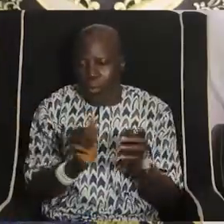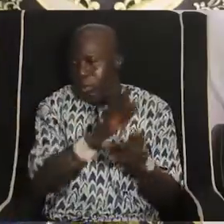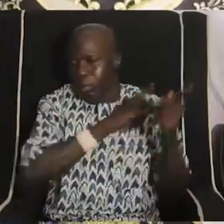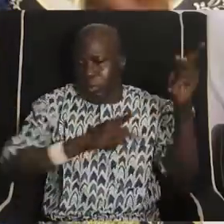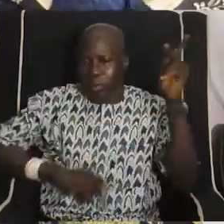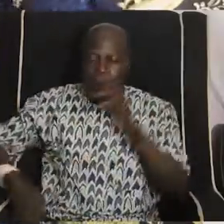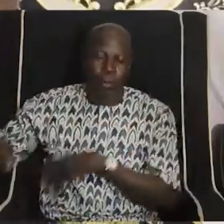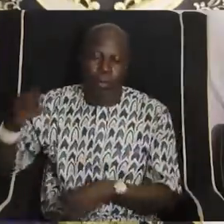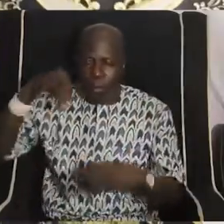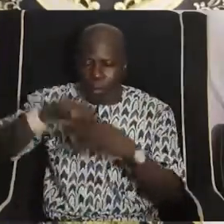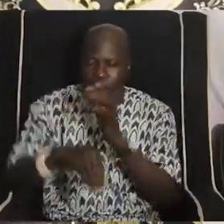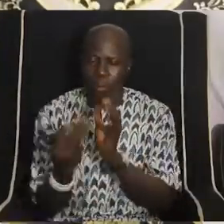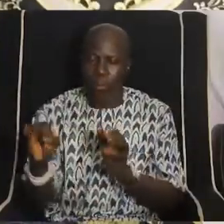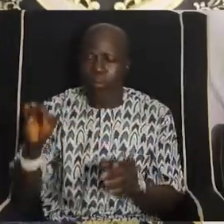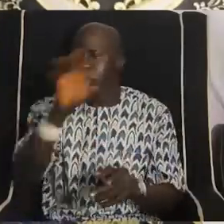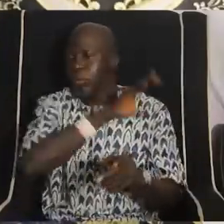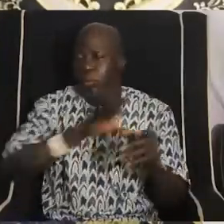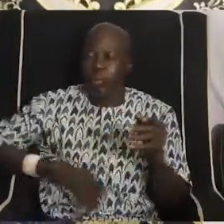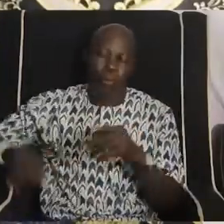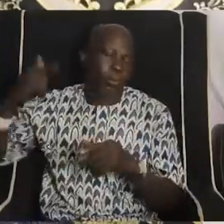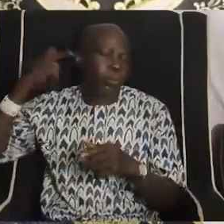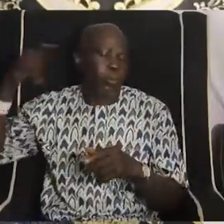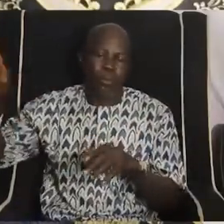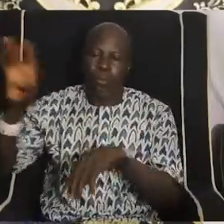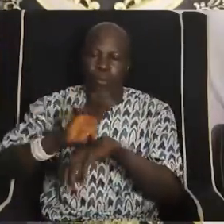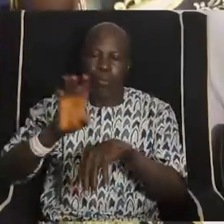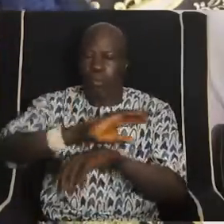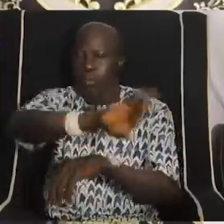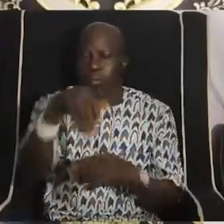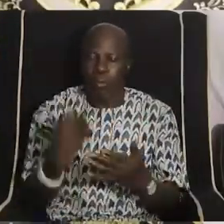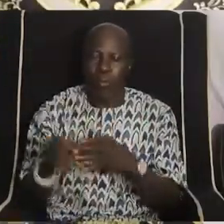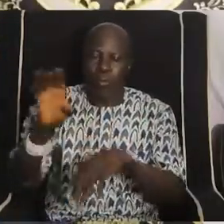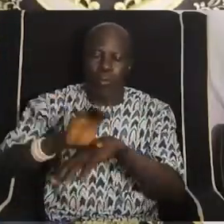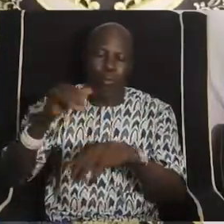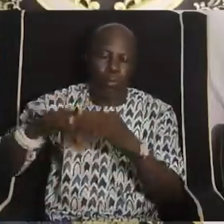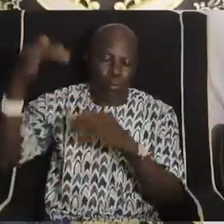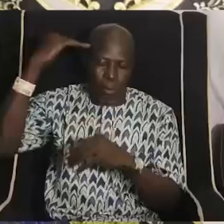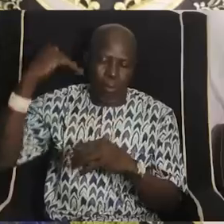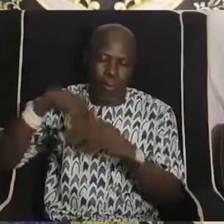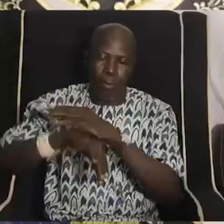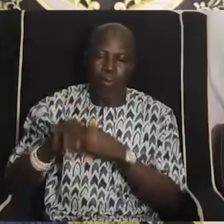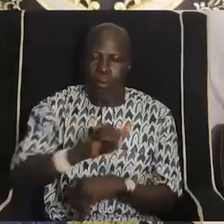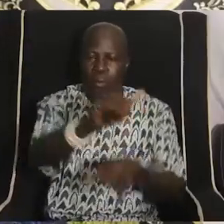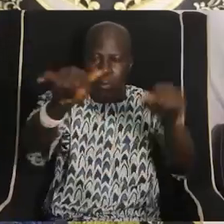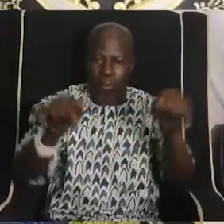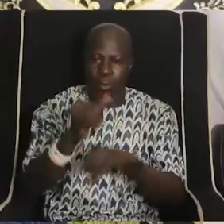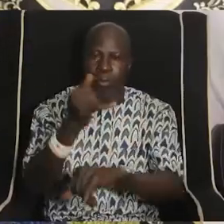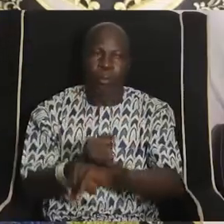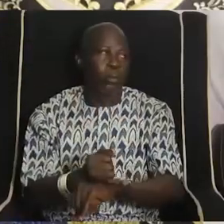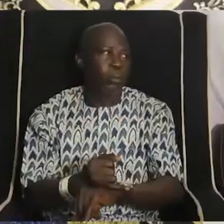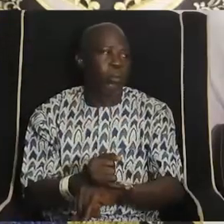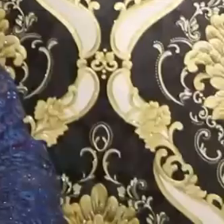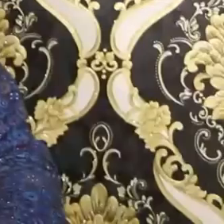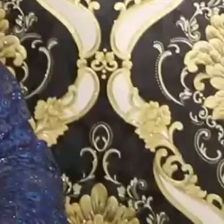is hearing me. Gbogbo attack ni waju. Every battle of antagonist and before you. Agbara yo so dasun. Amen. The power of God will make them in vain.